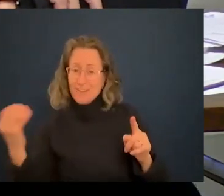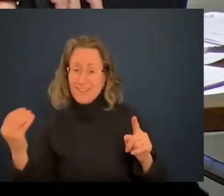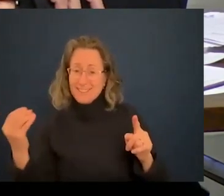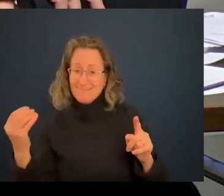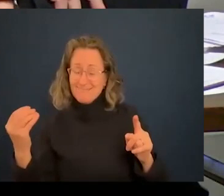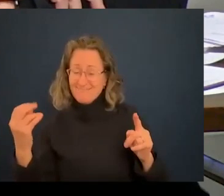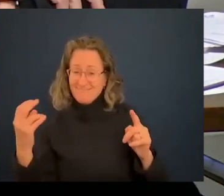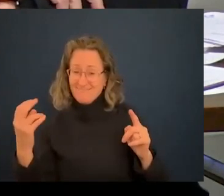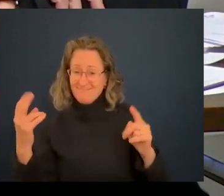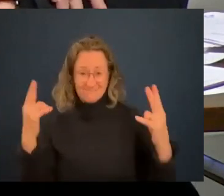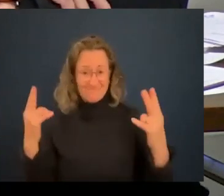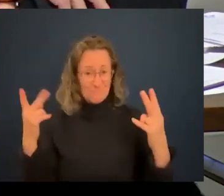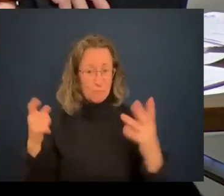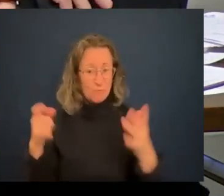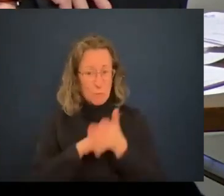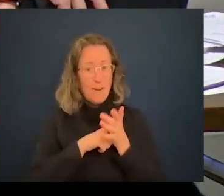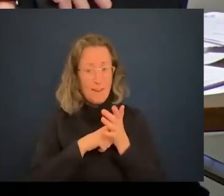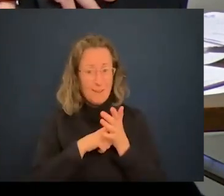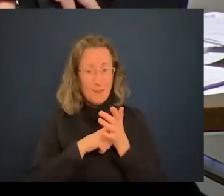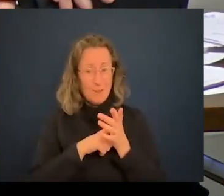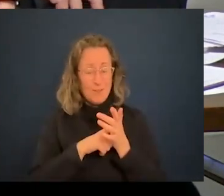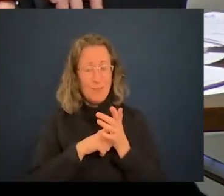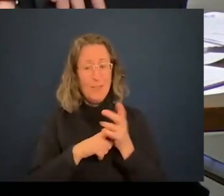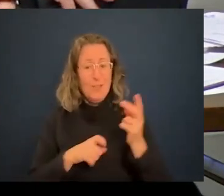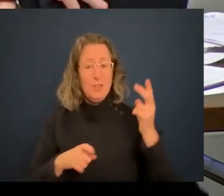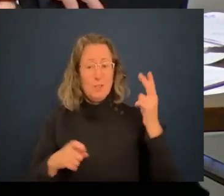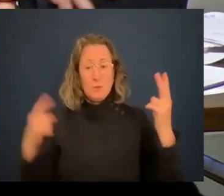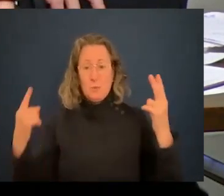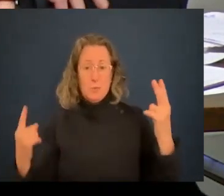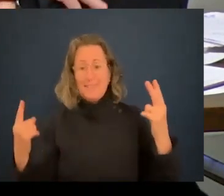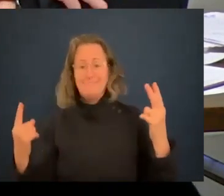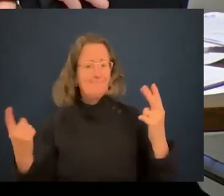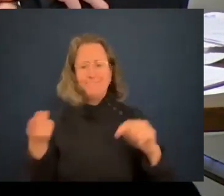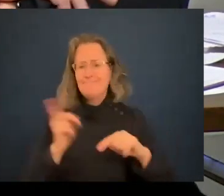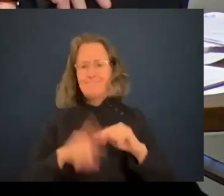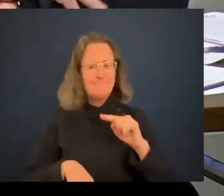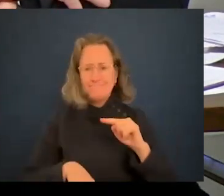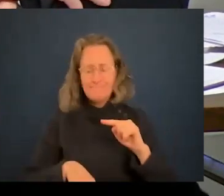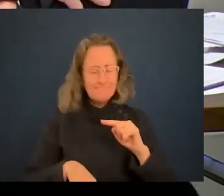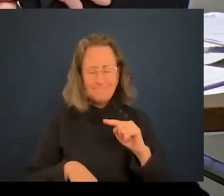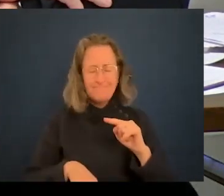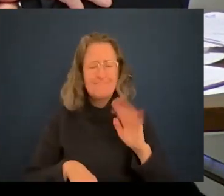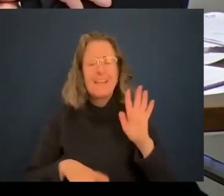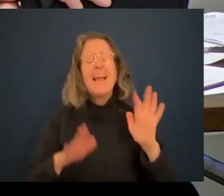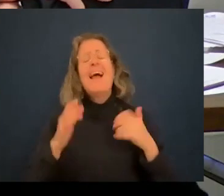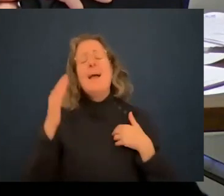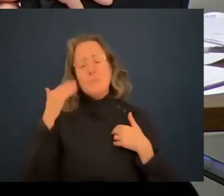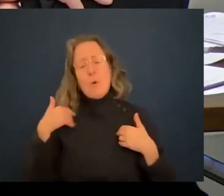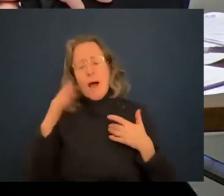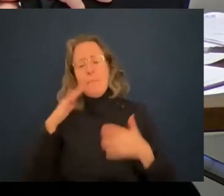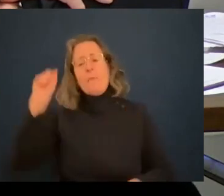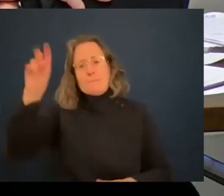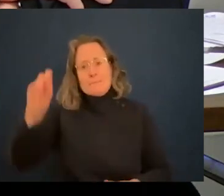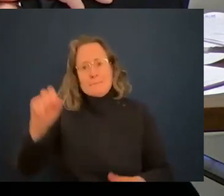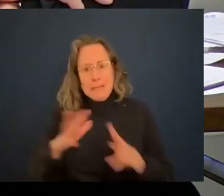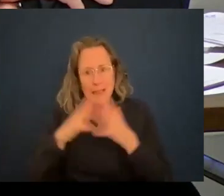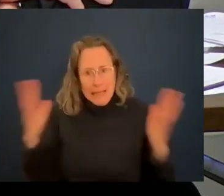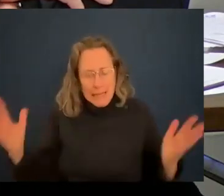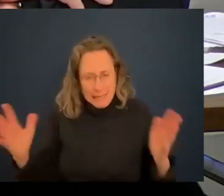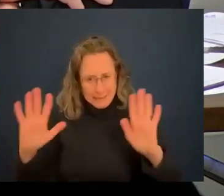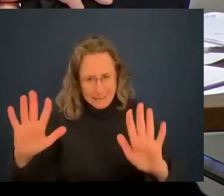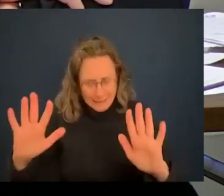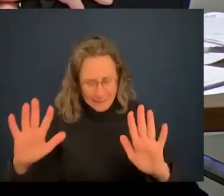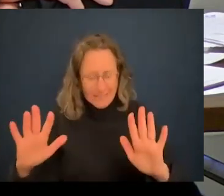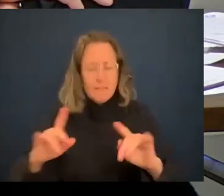I know I've said a lot here but I'm making a lot for you to understand the importance of having Staffing on fire